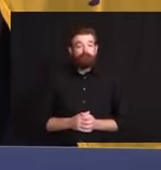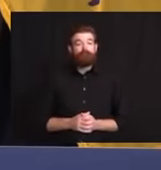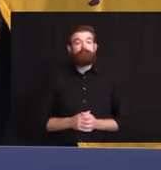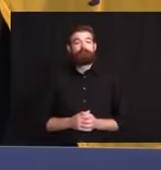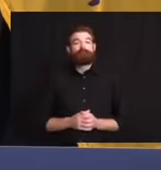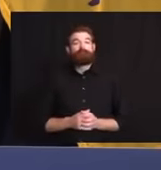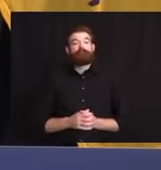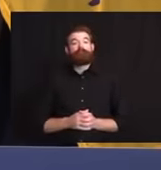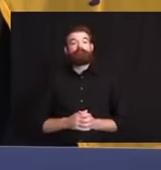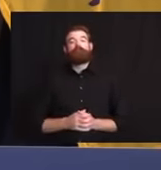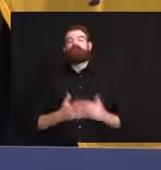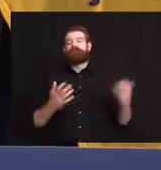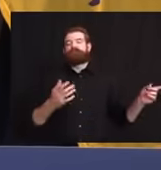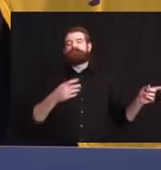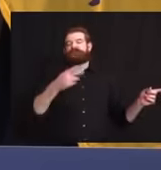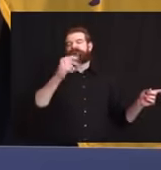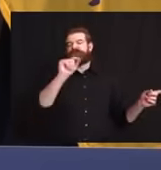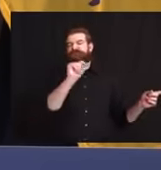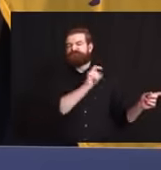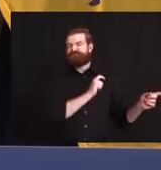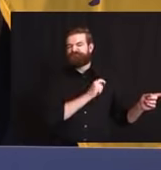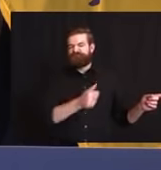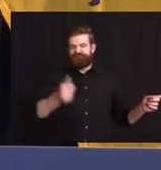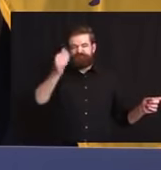and groom in our prayers.